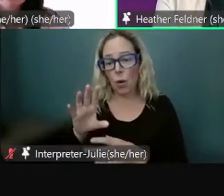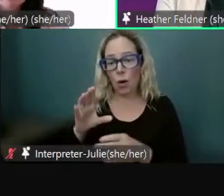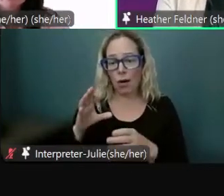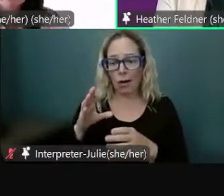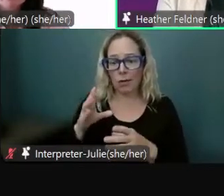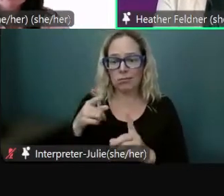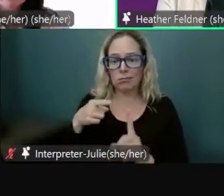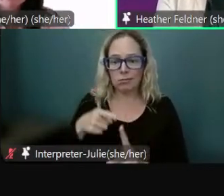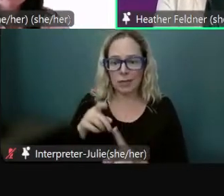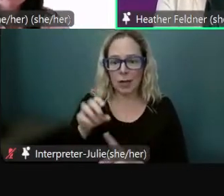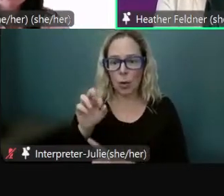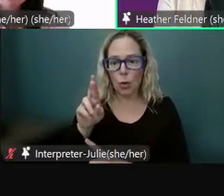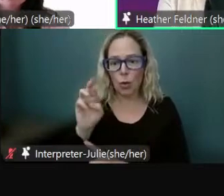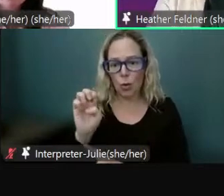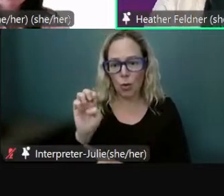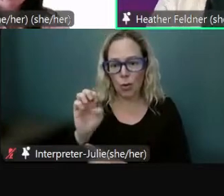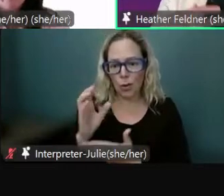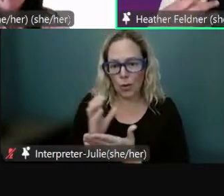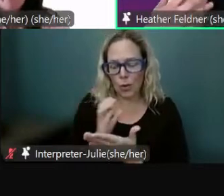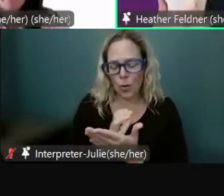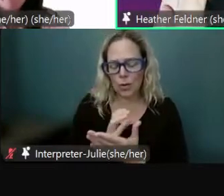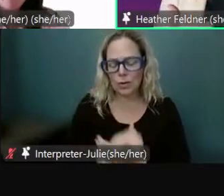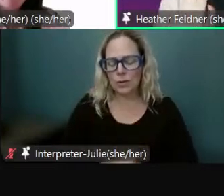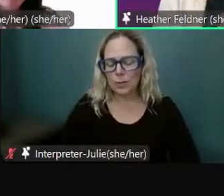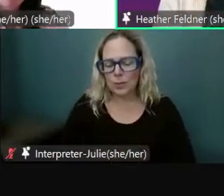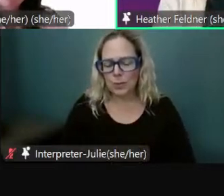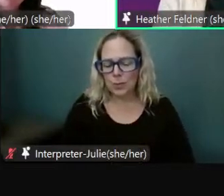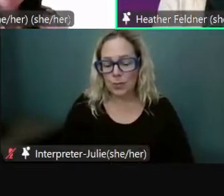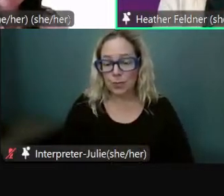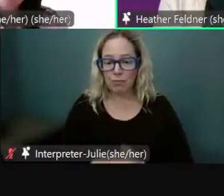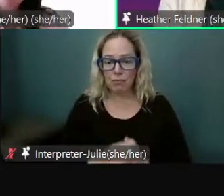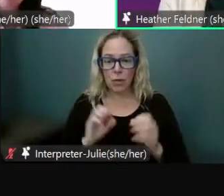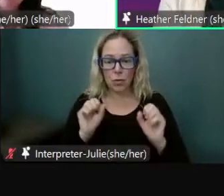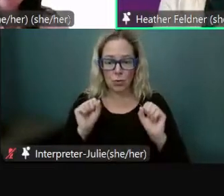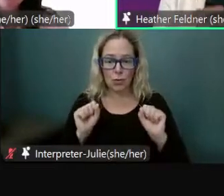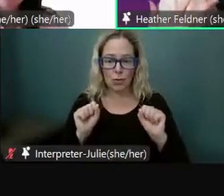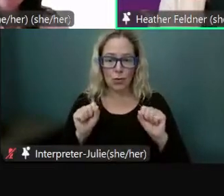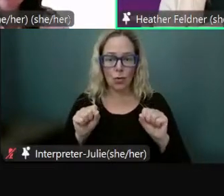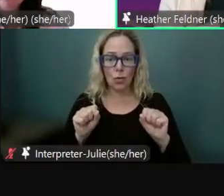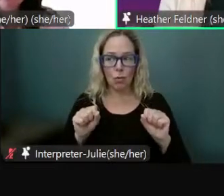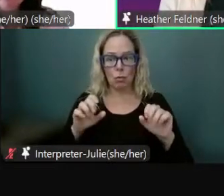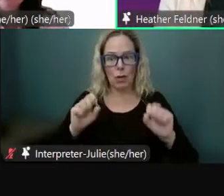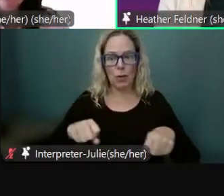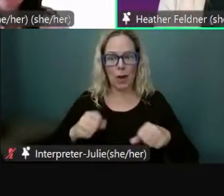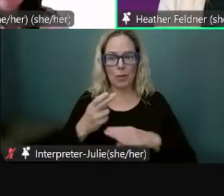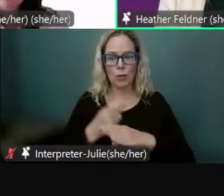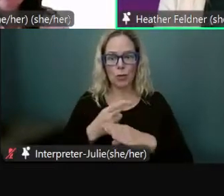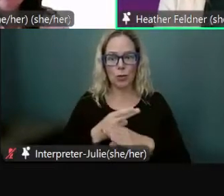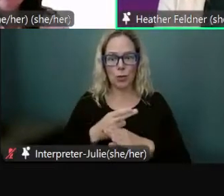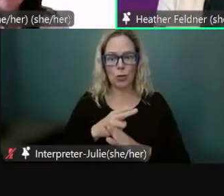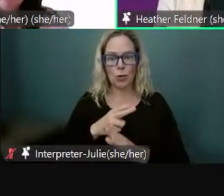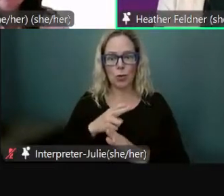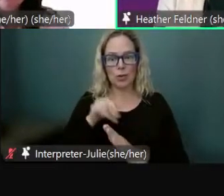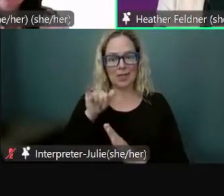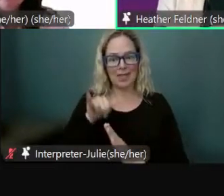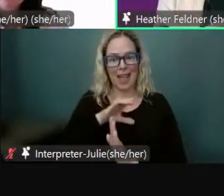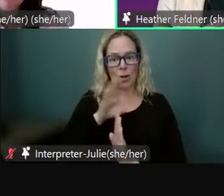so we were able to use the curriculum material in our own